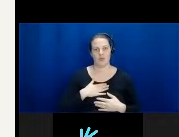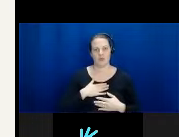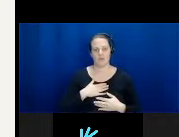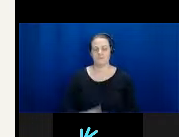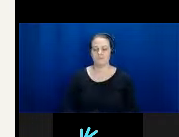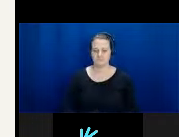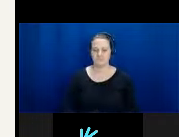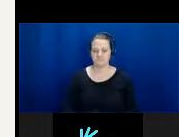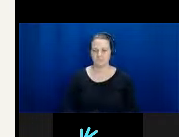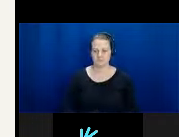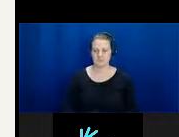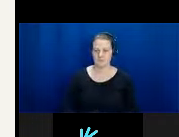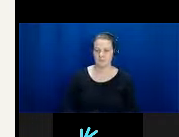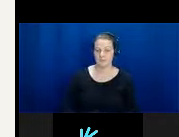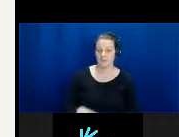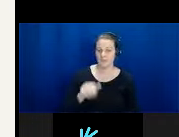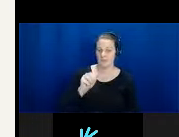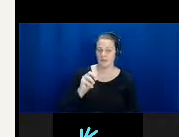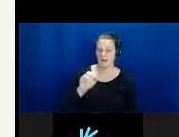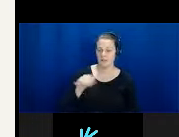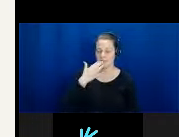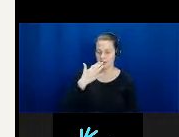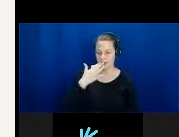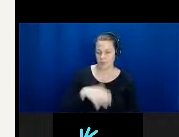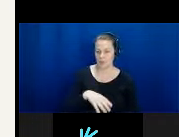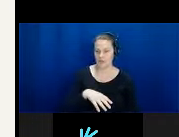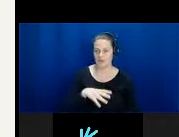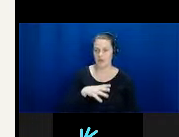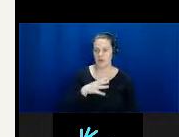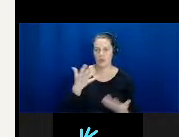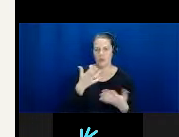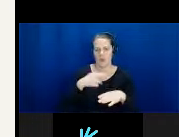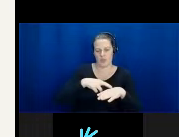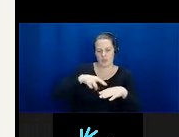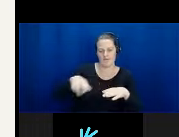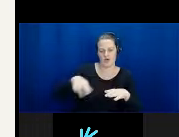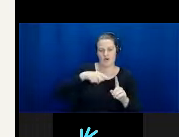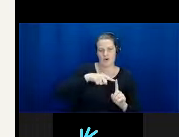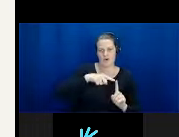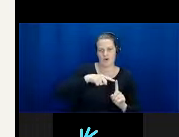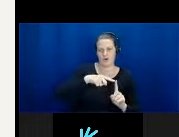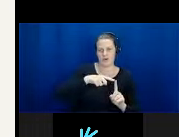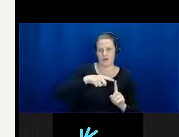Thank you. And to be seen by you, what should the referrals say and who should they send it to?